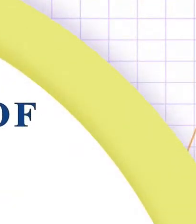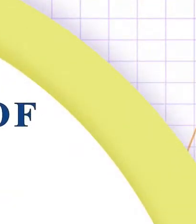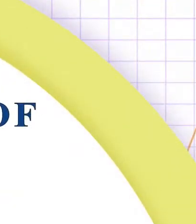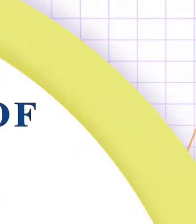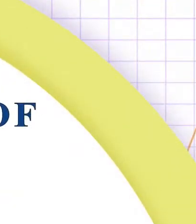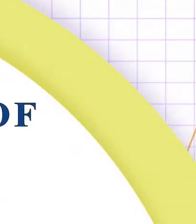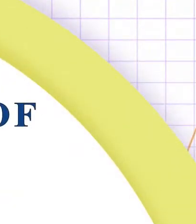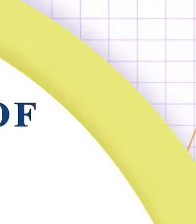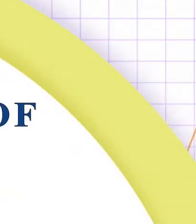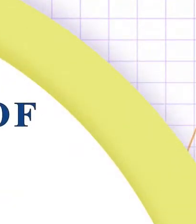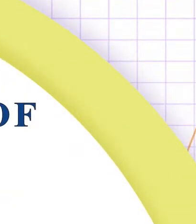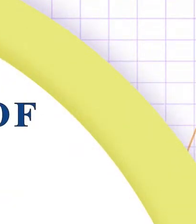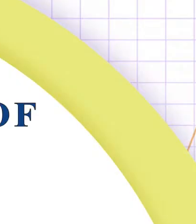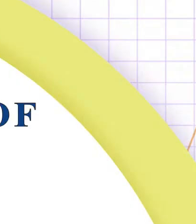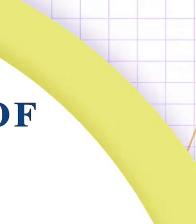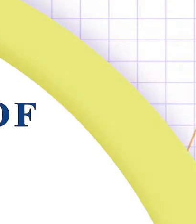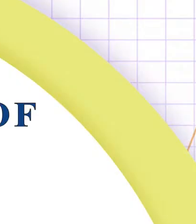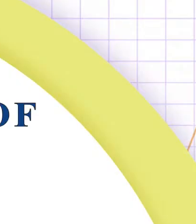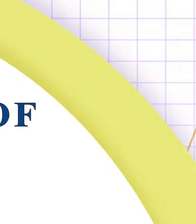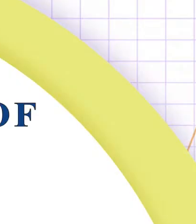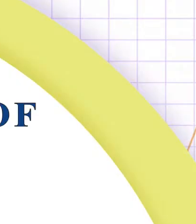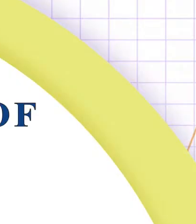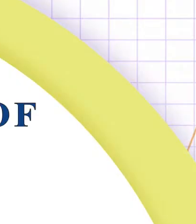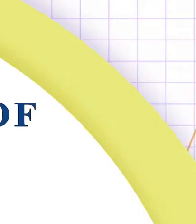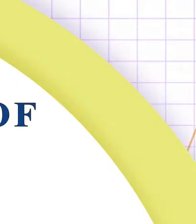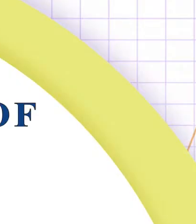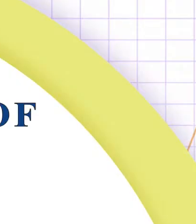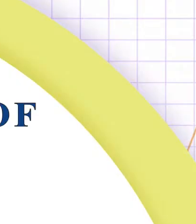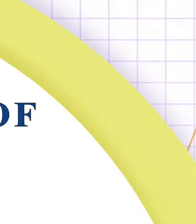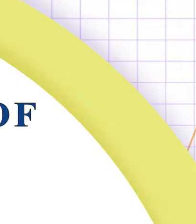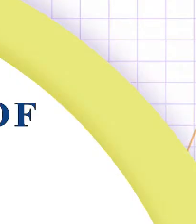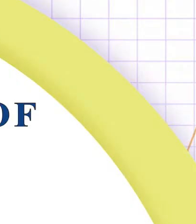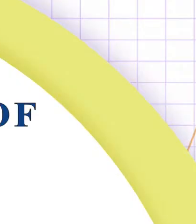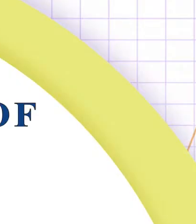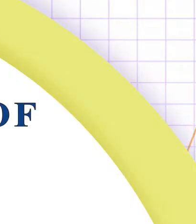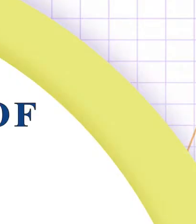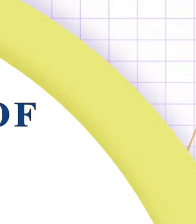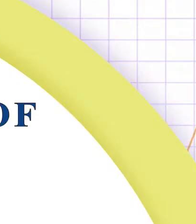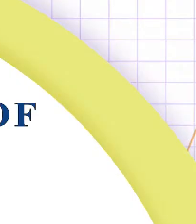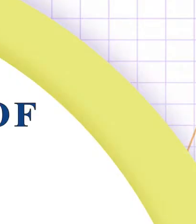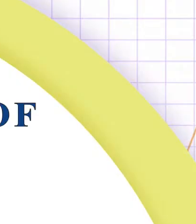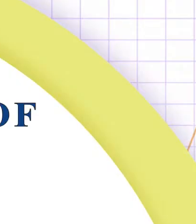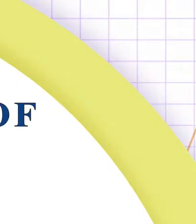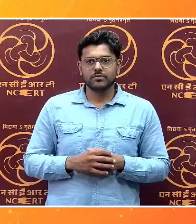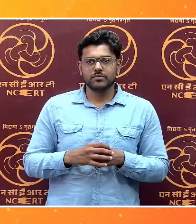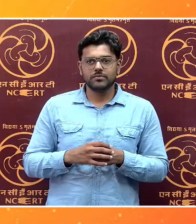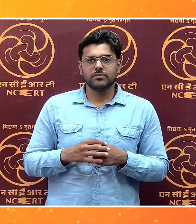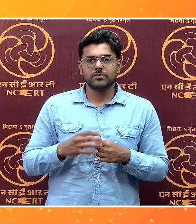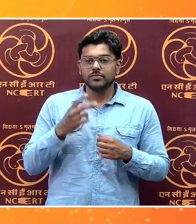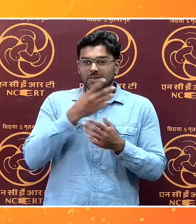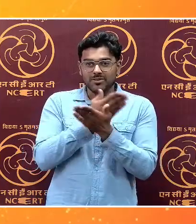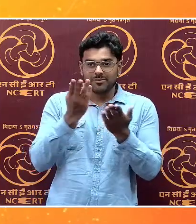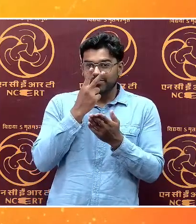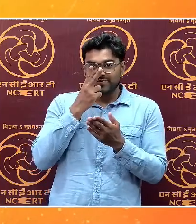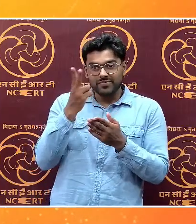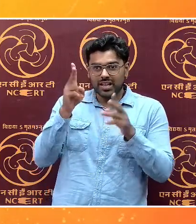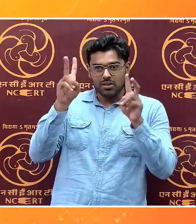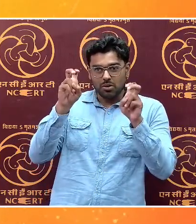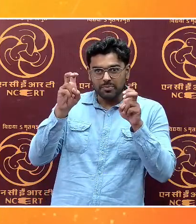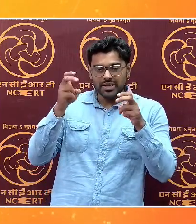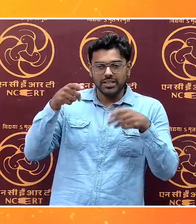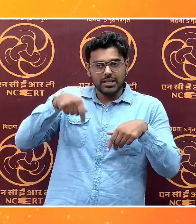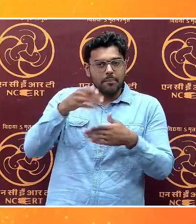2 and this is the part 1. And to elaborate this chapter to us, we are having in the studio as an